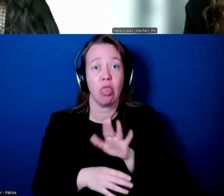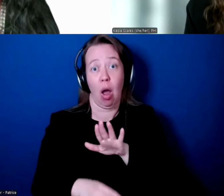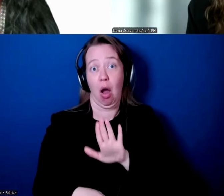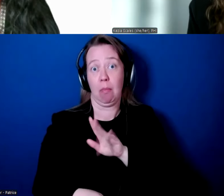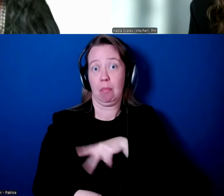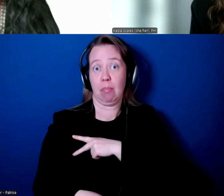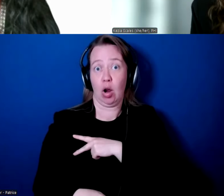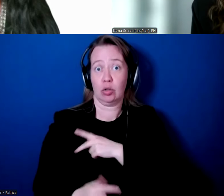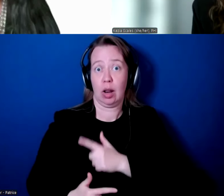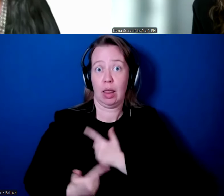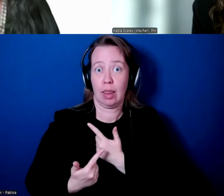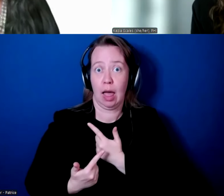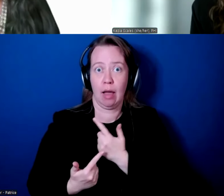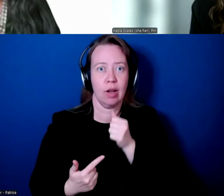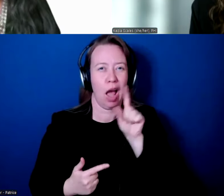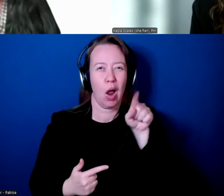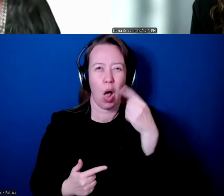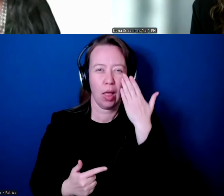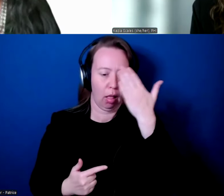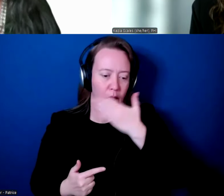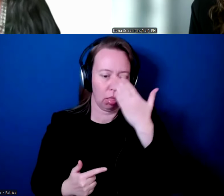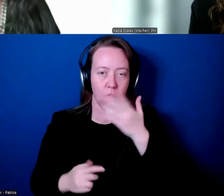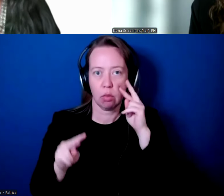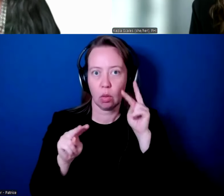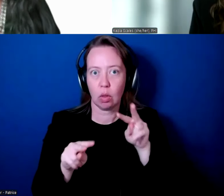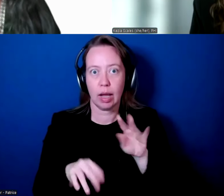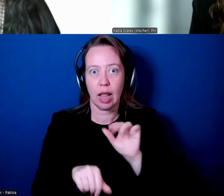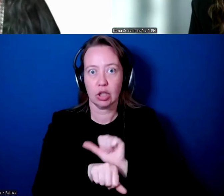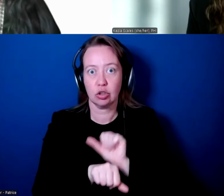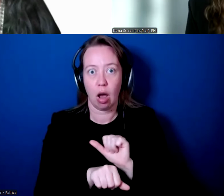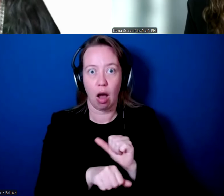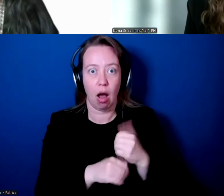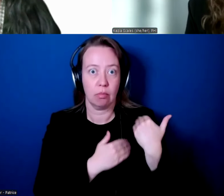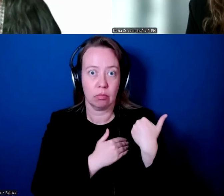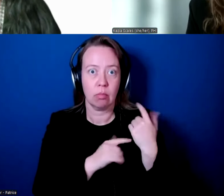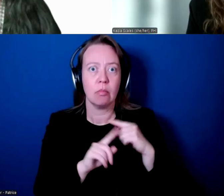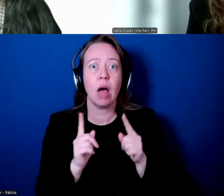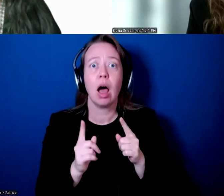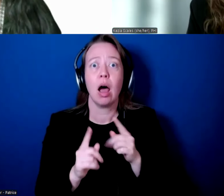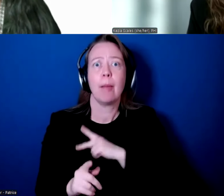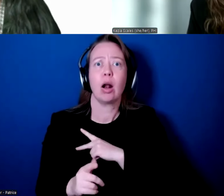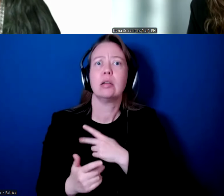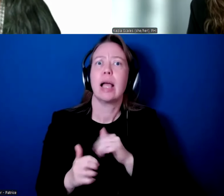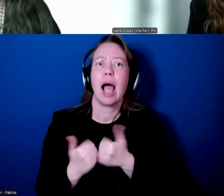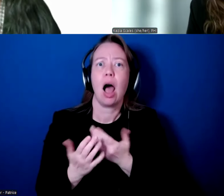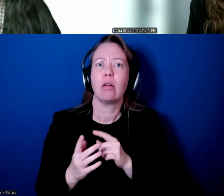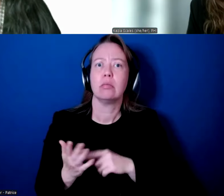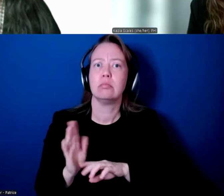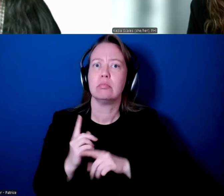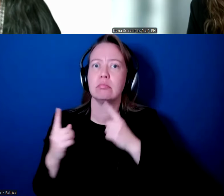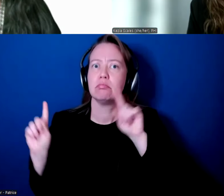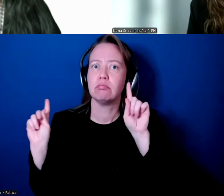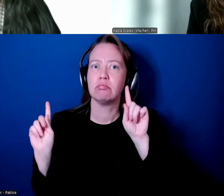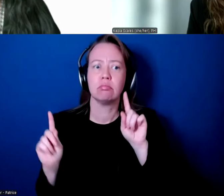beyond their immediate job responsibilities. So going back to that first point, what might it look like to tie training